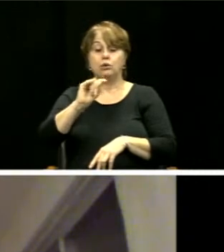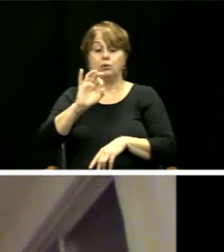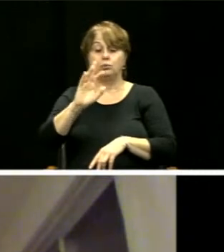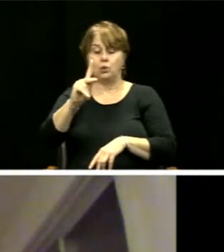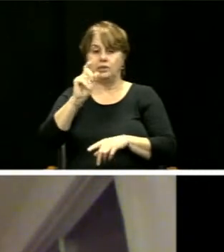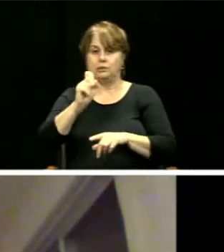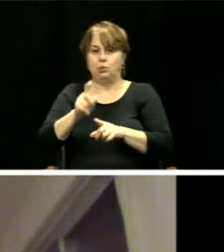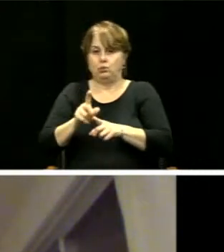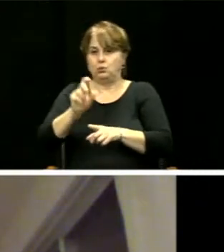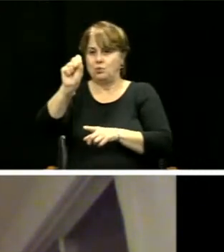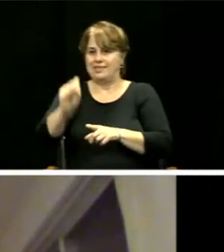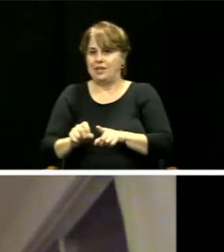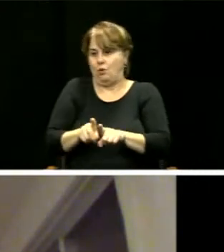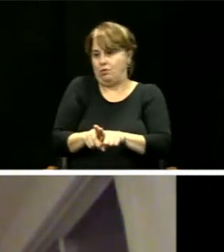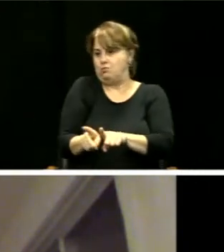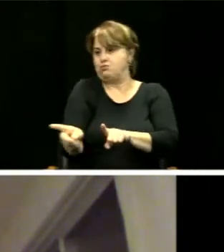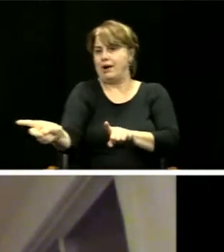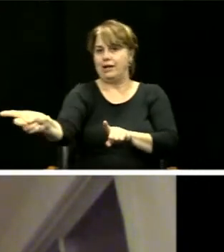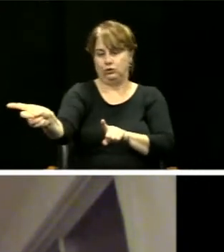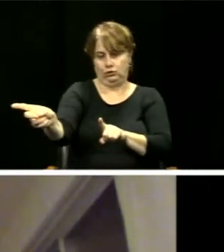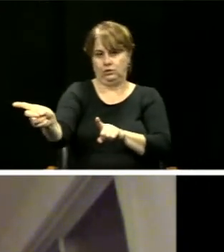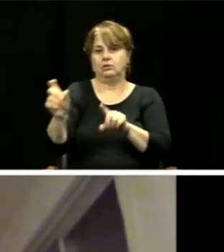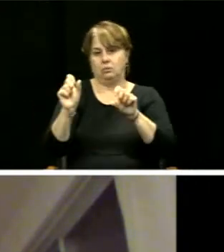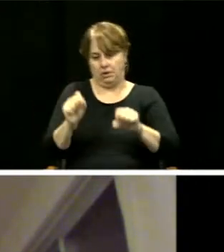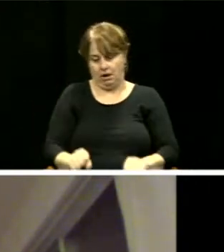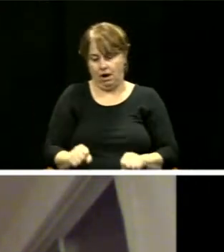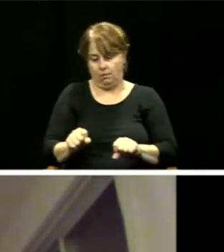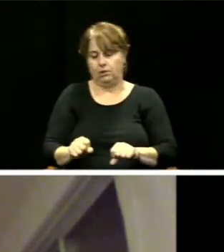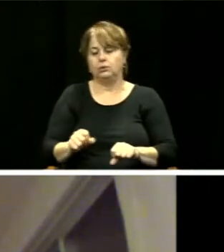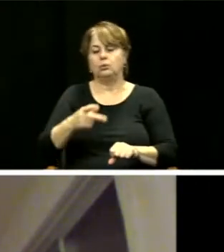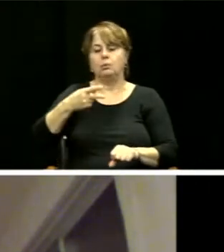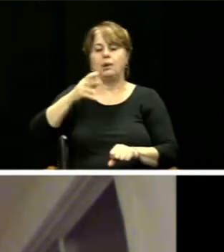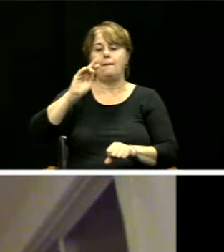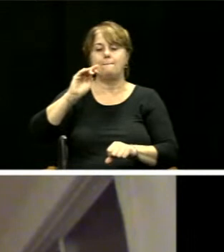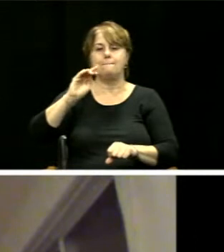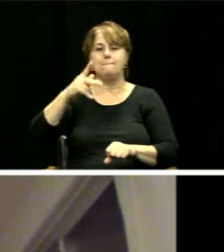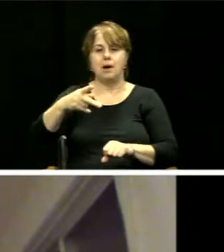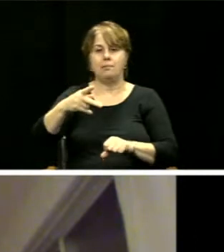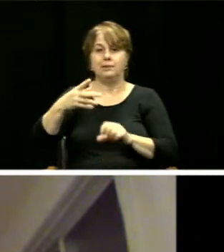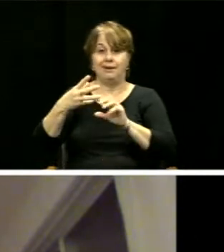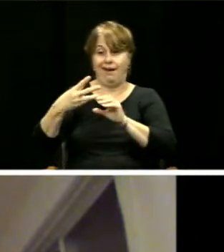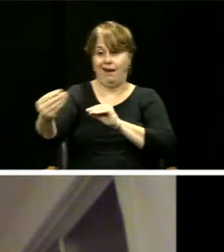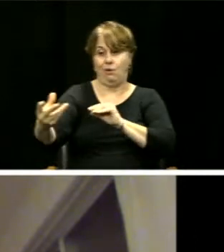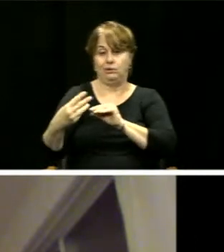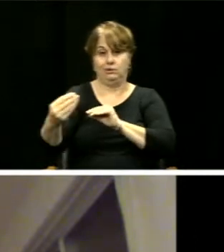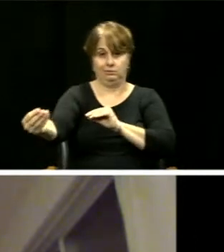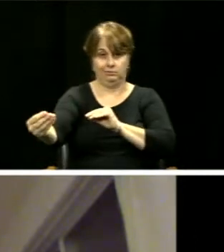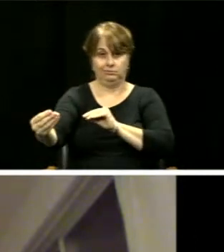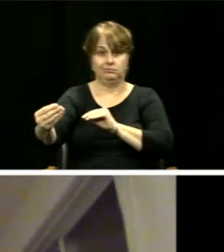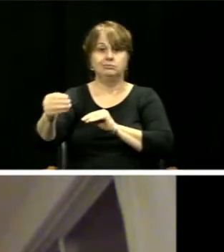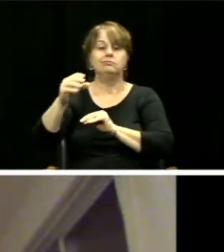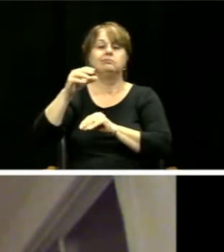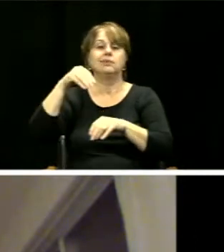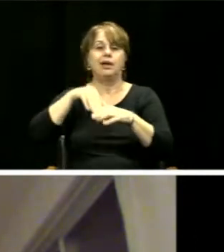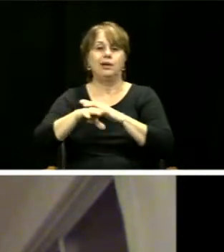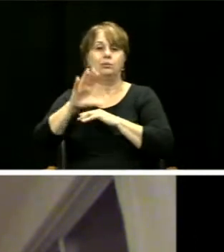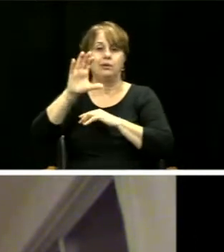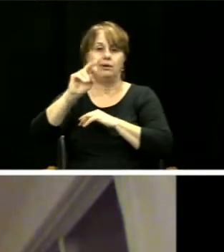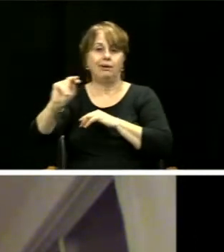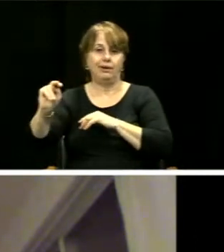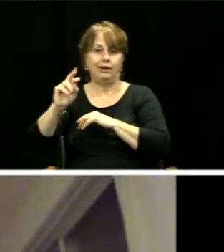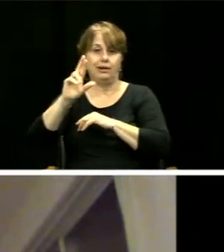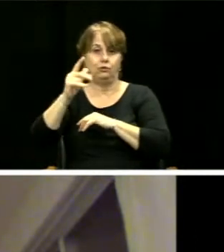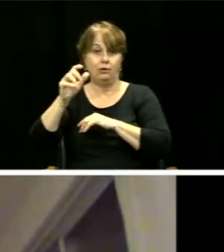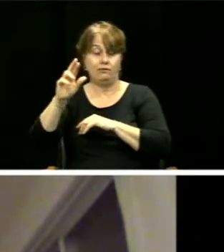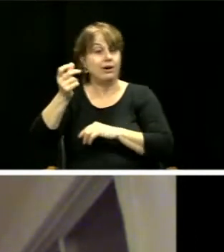the Park River Conduit, should be able to be pumped out to the Connecticut River, provided that the pumps that